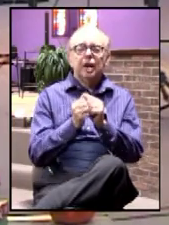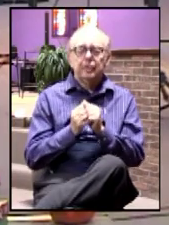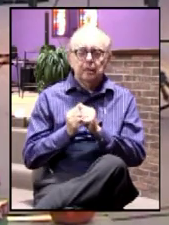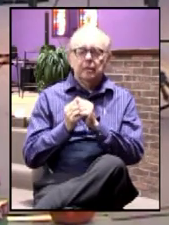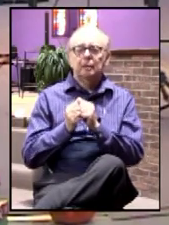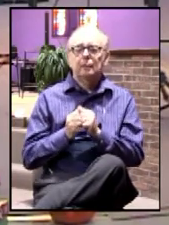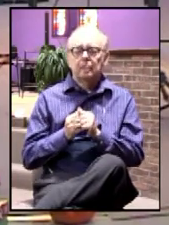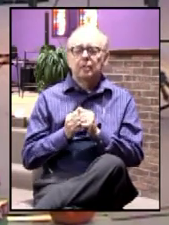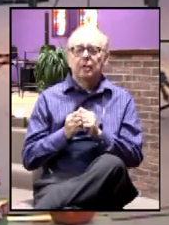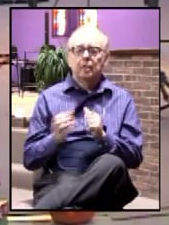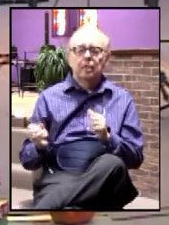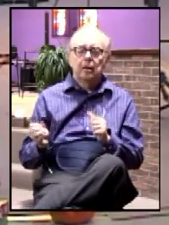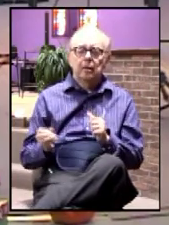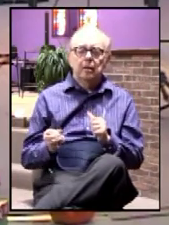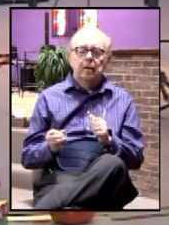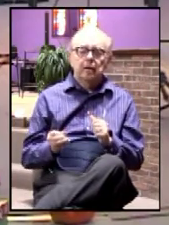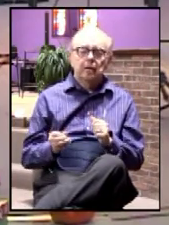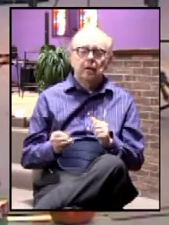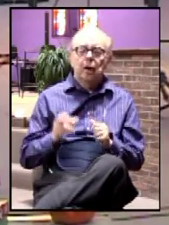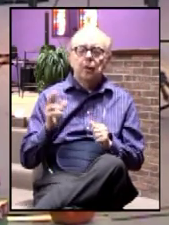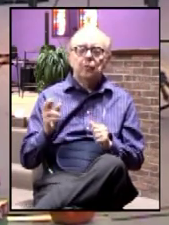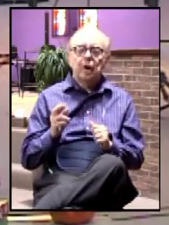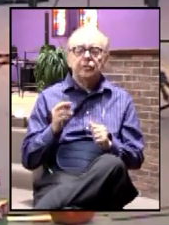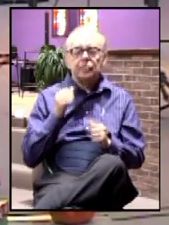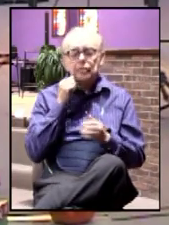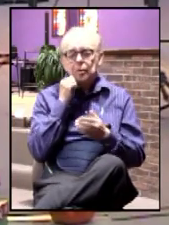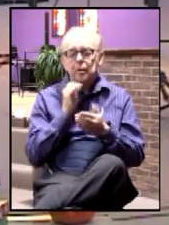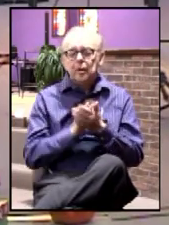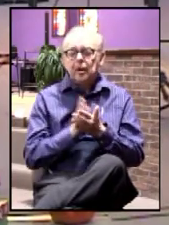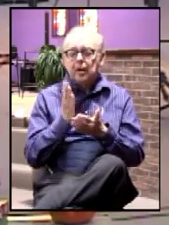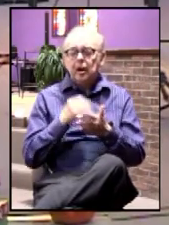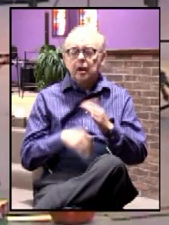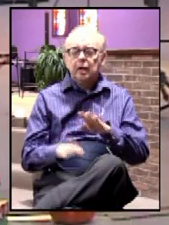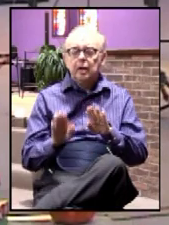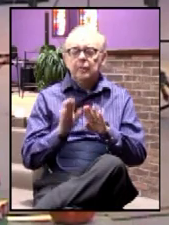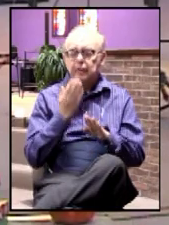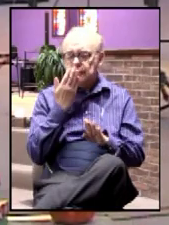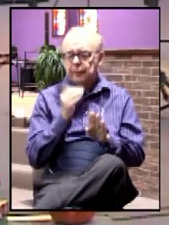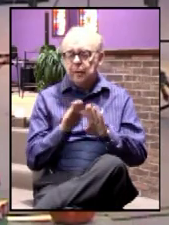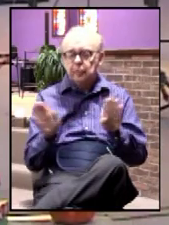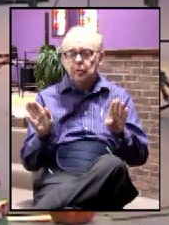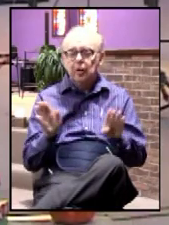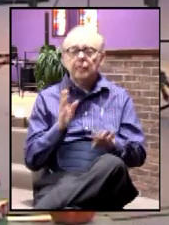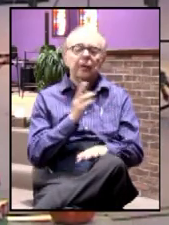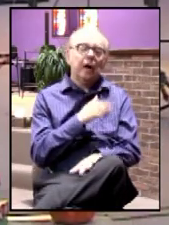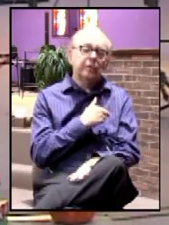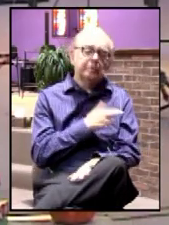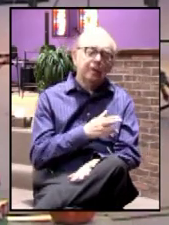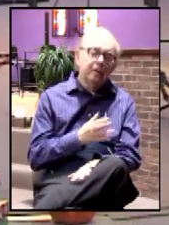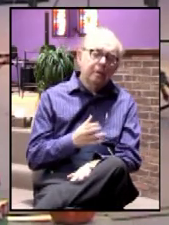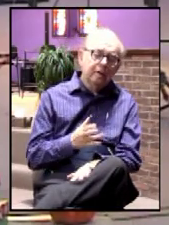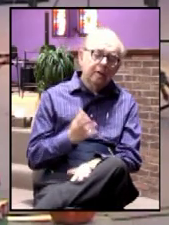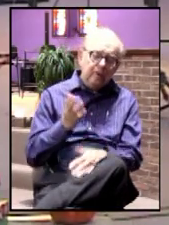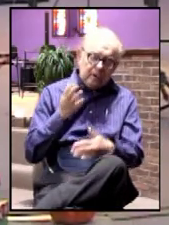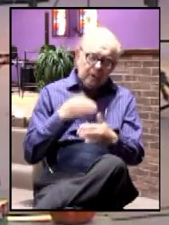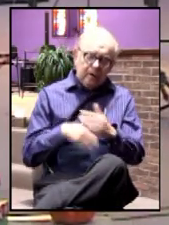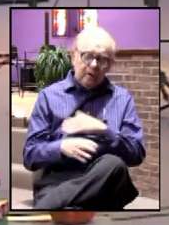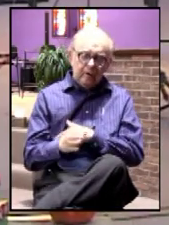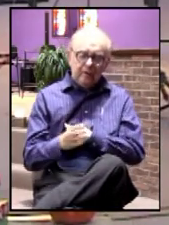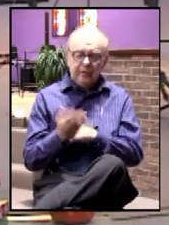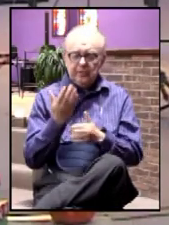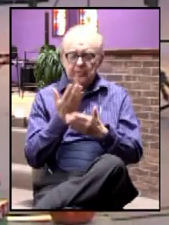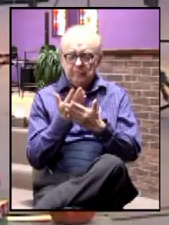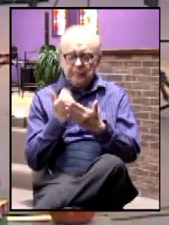together. And she came in the front door of a hospital. And coming into